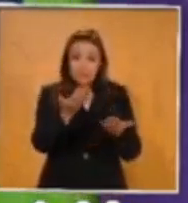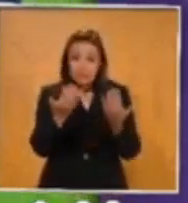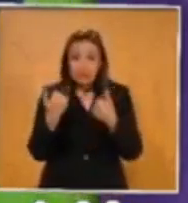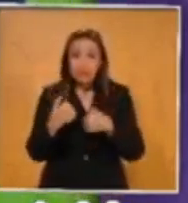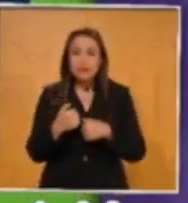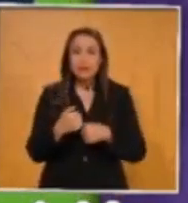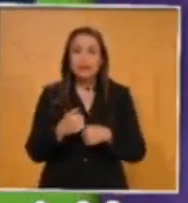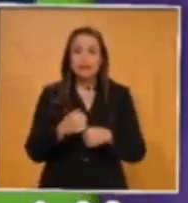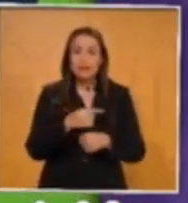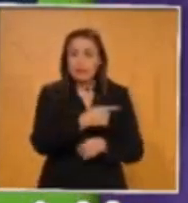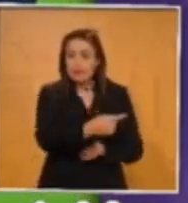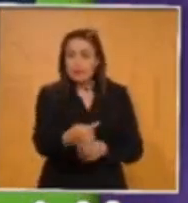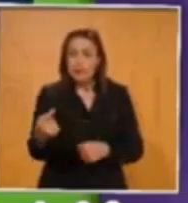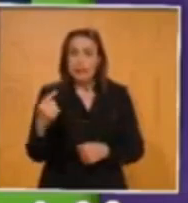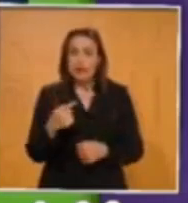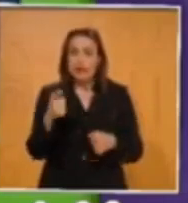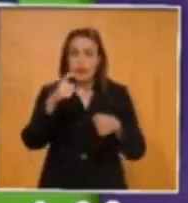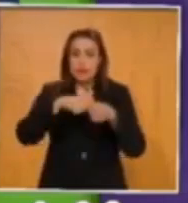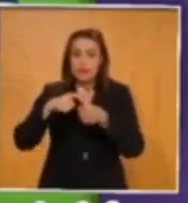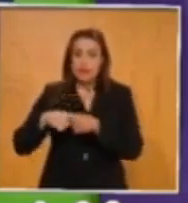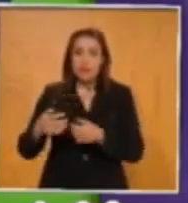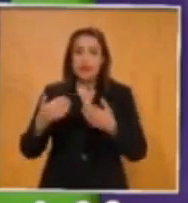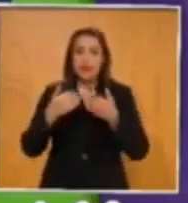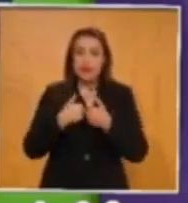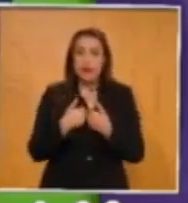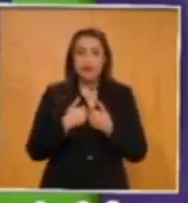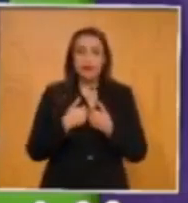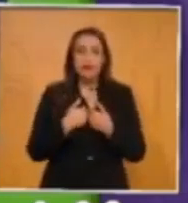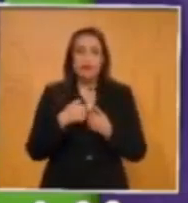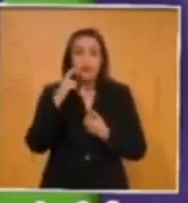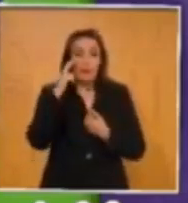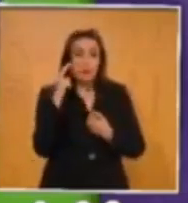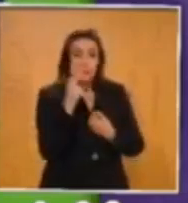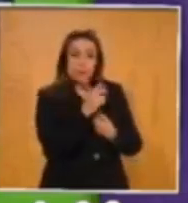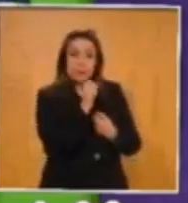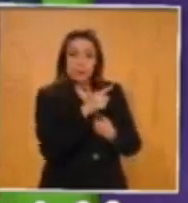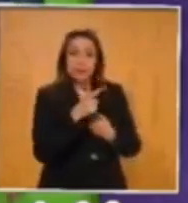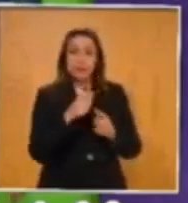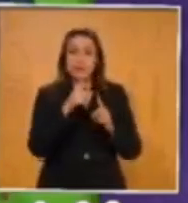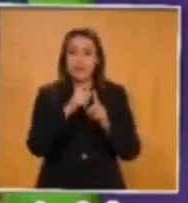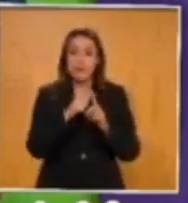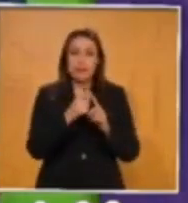to follow me as the cartoon version.